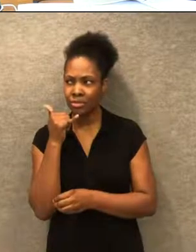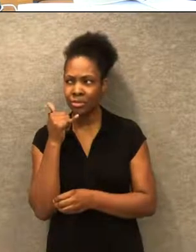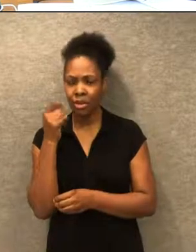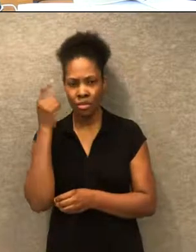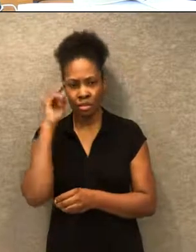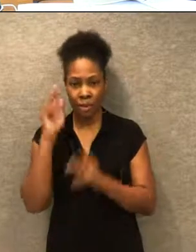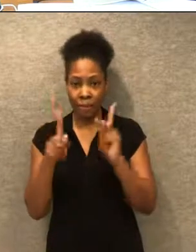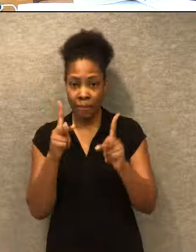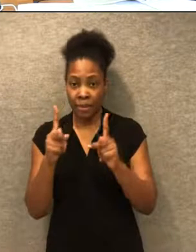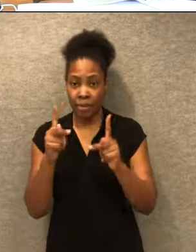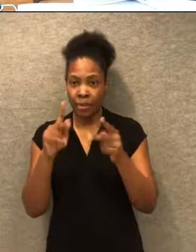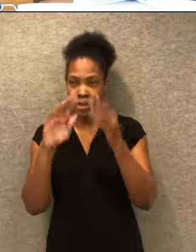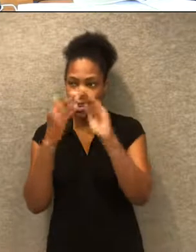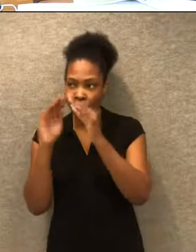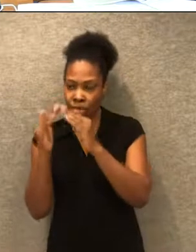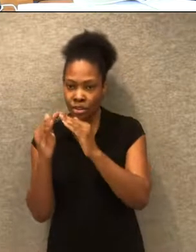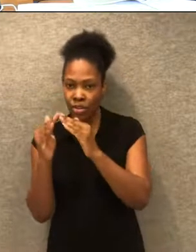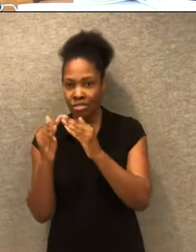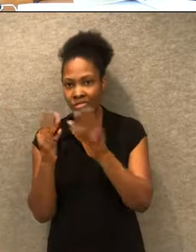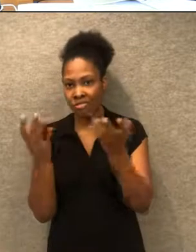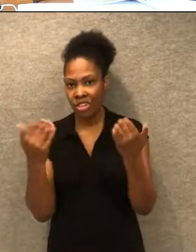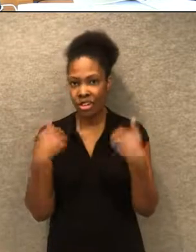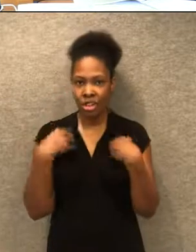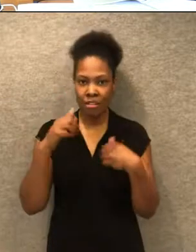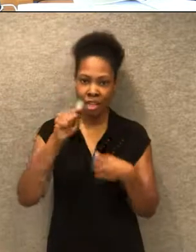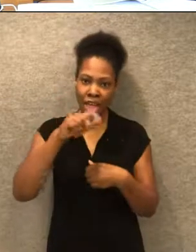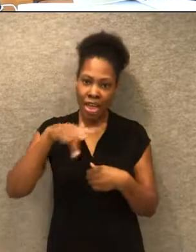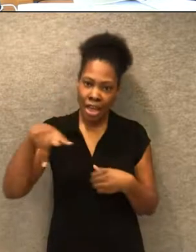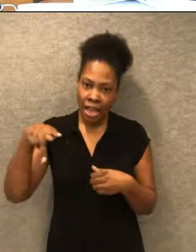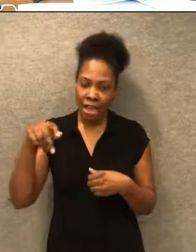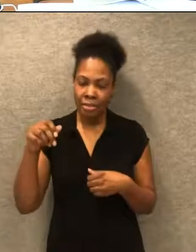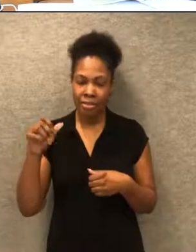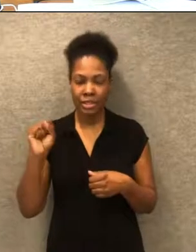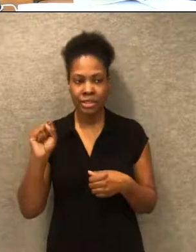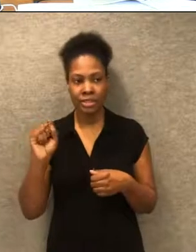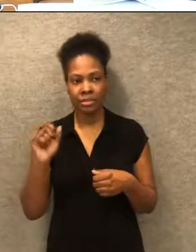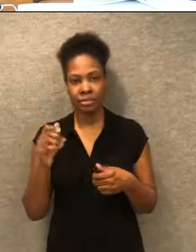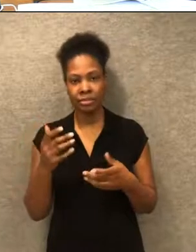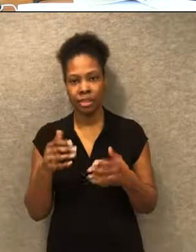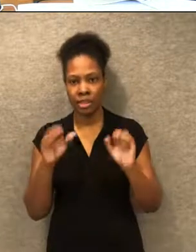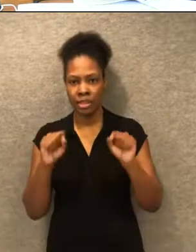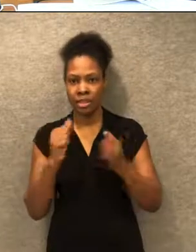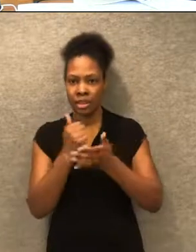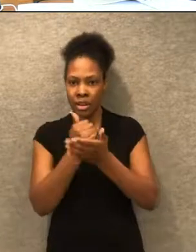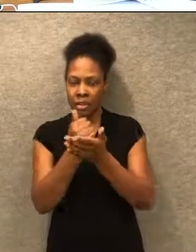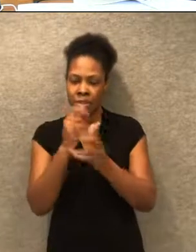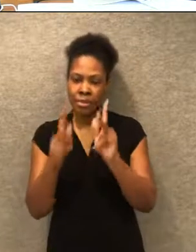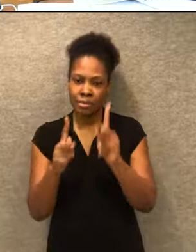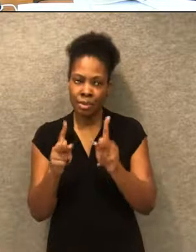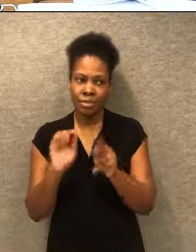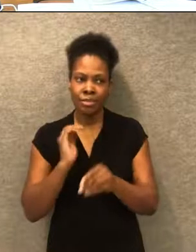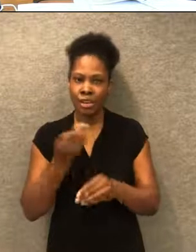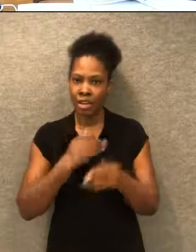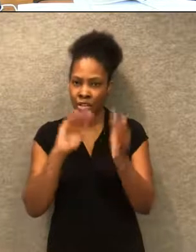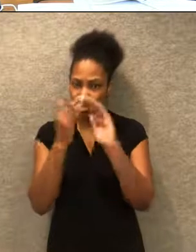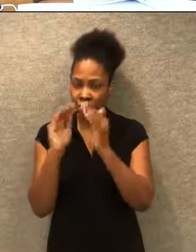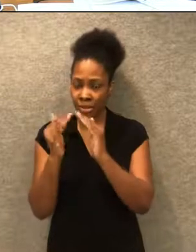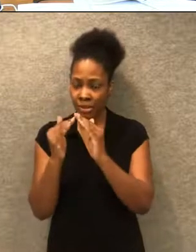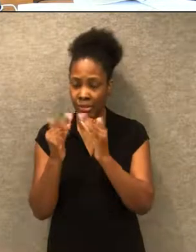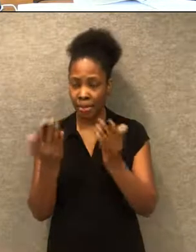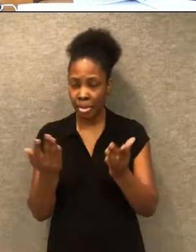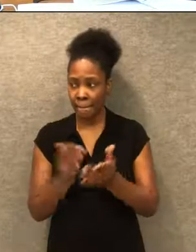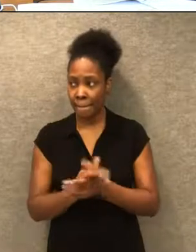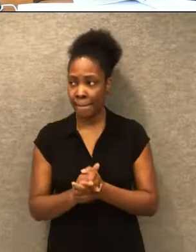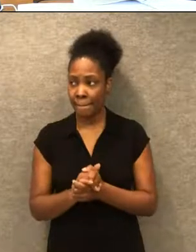folks in the community? Is there any apps out there, hotlines that can help the people in our community? Can you provide